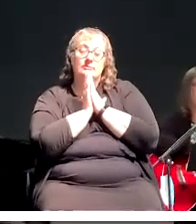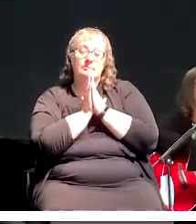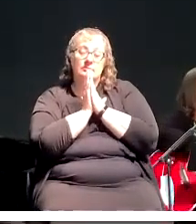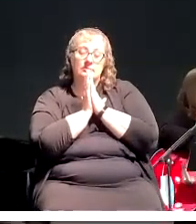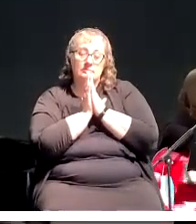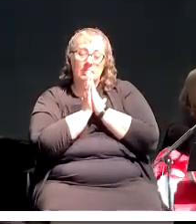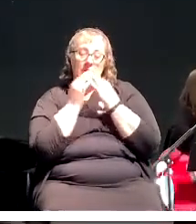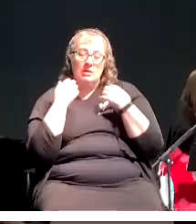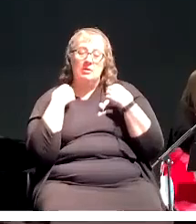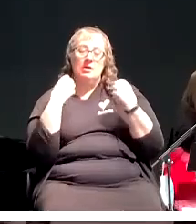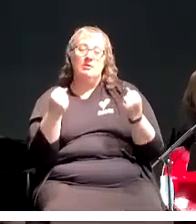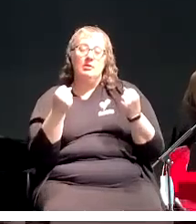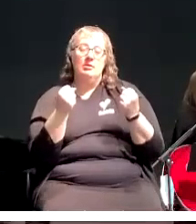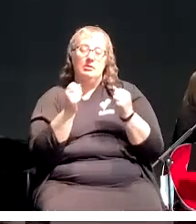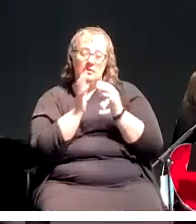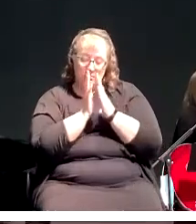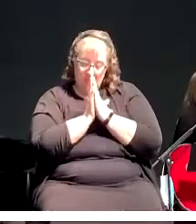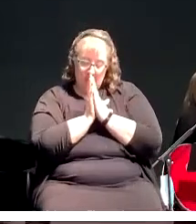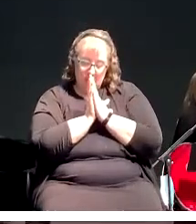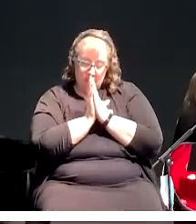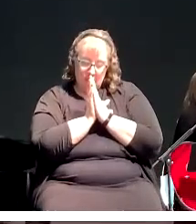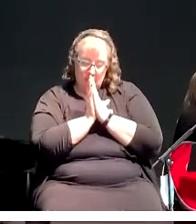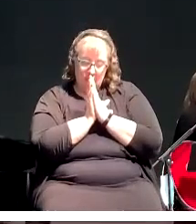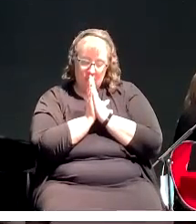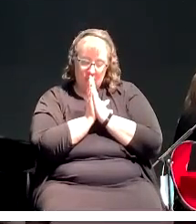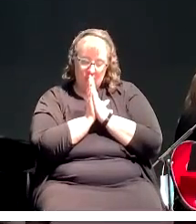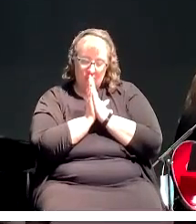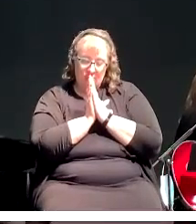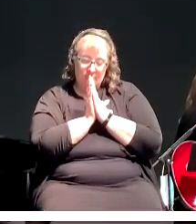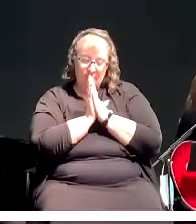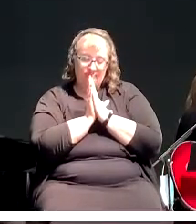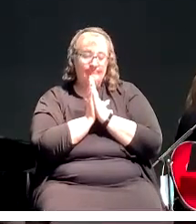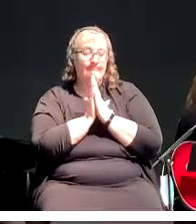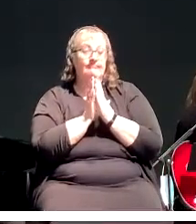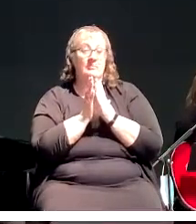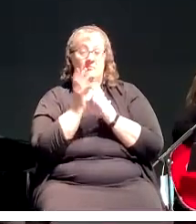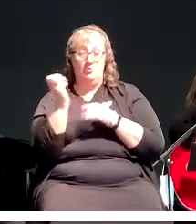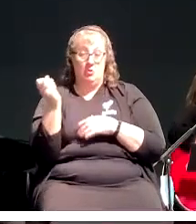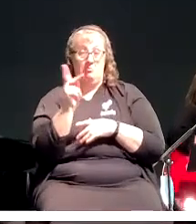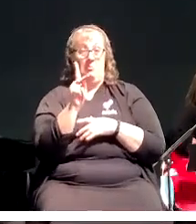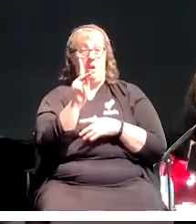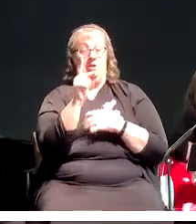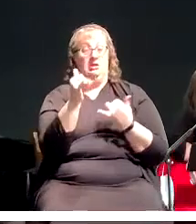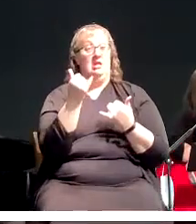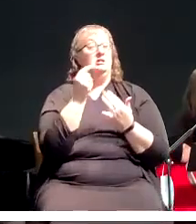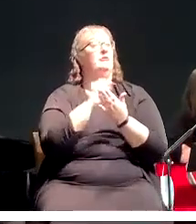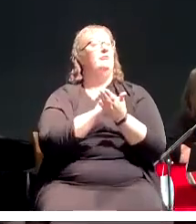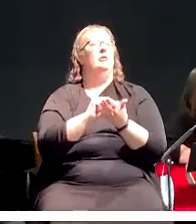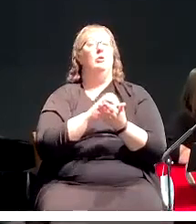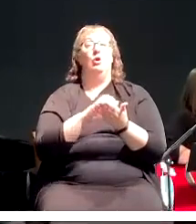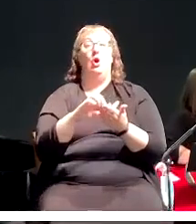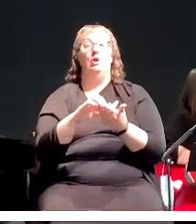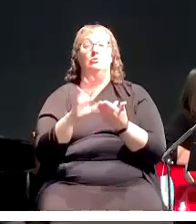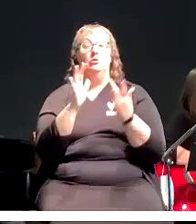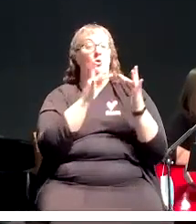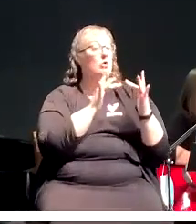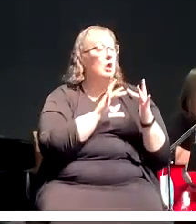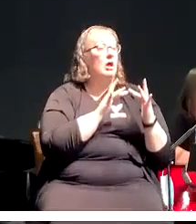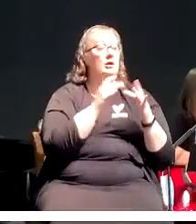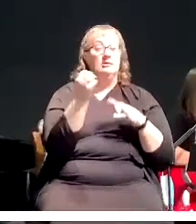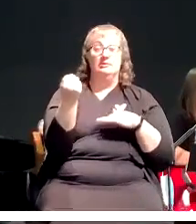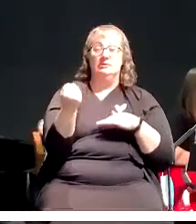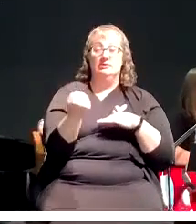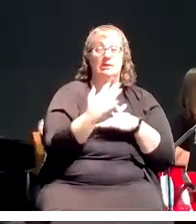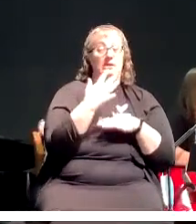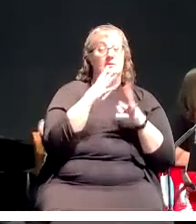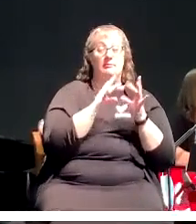powerful. Prayer's amazing. If you don't want to come back today, please just fill out one of the cards. Go online. Send us a